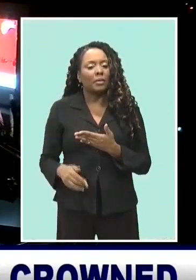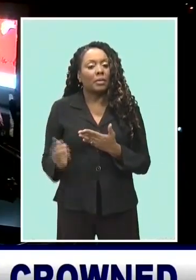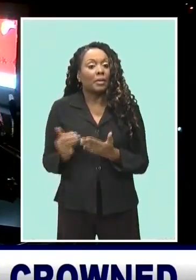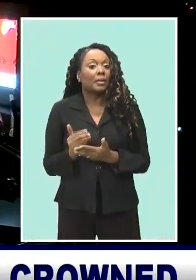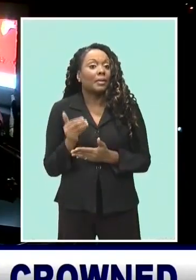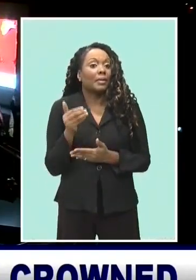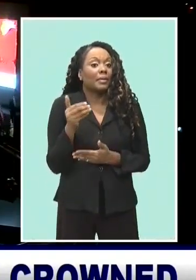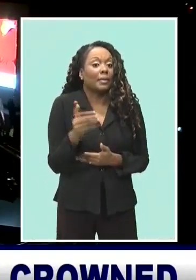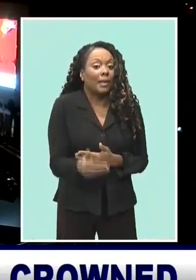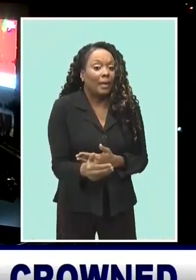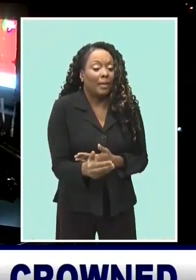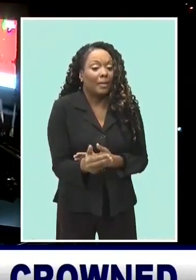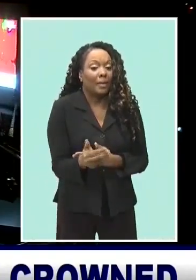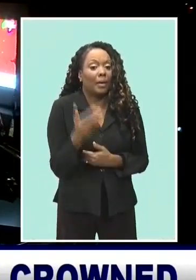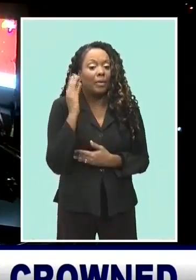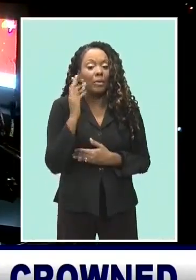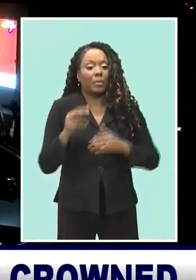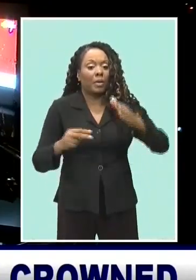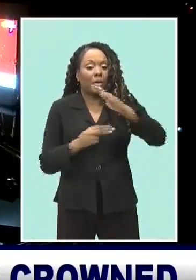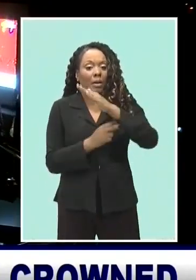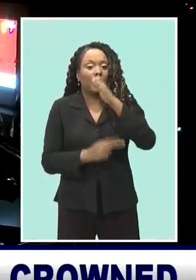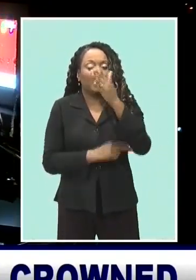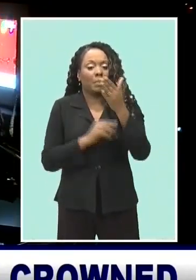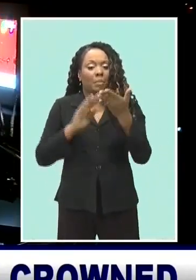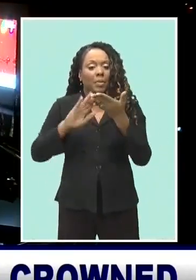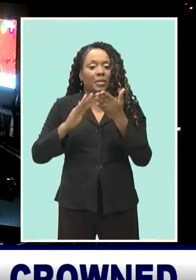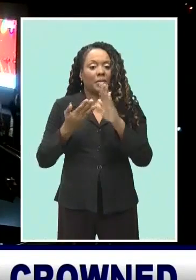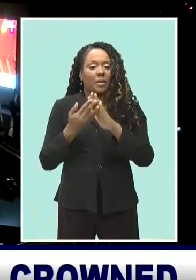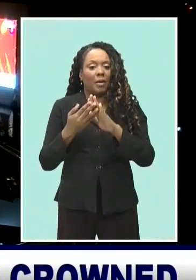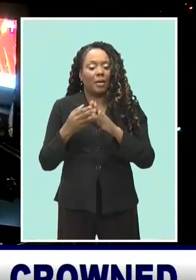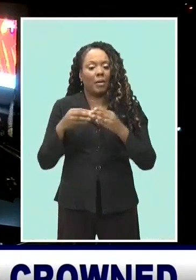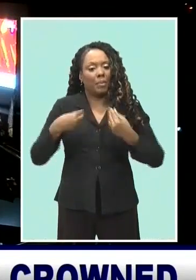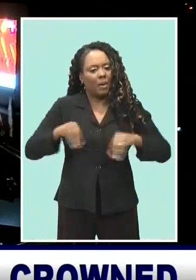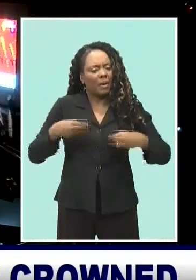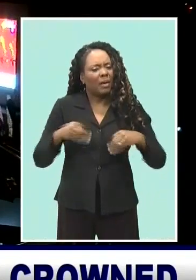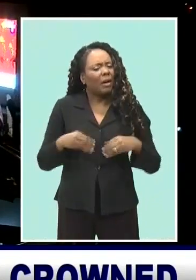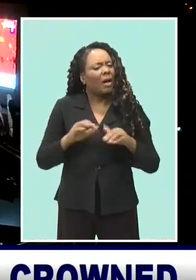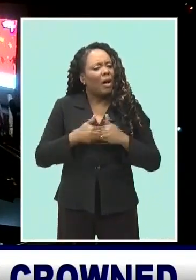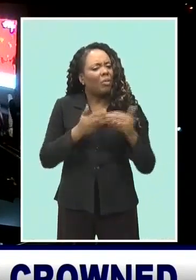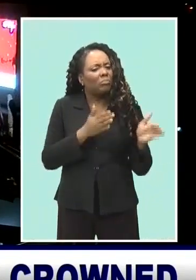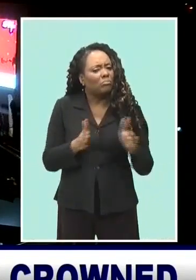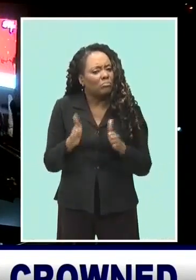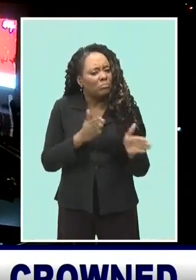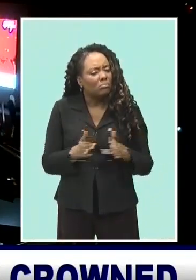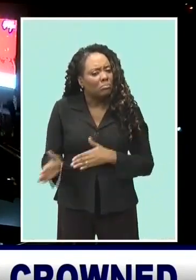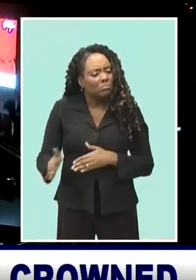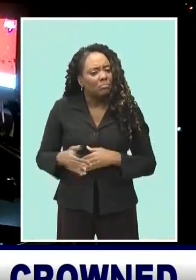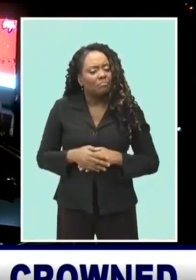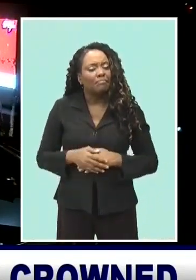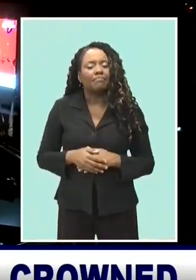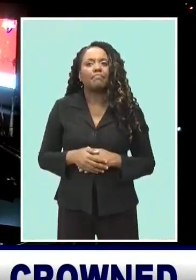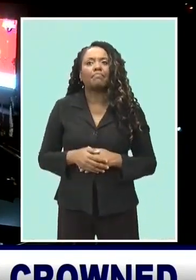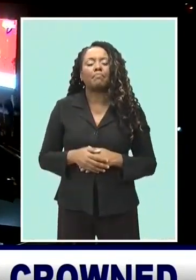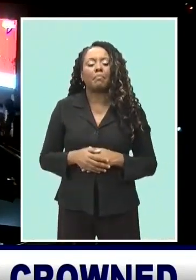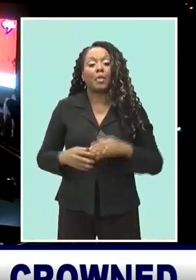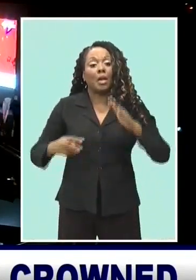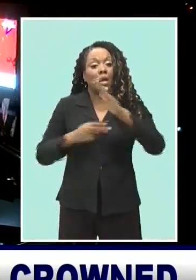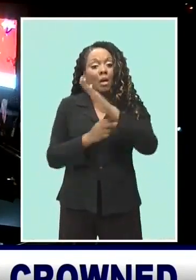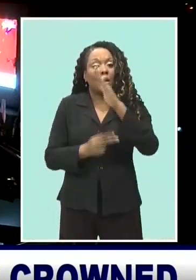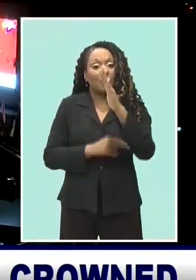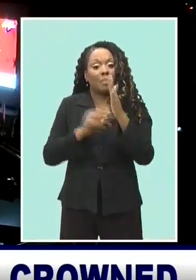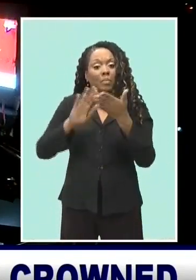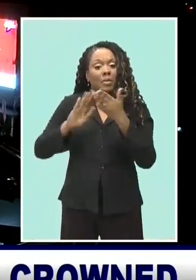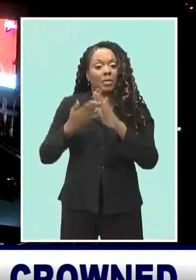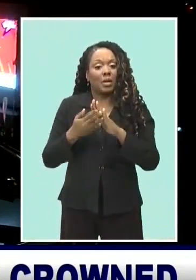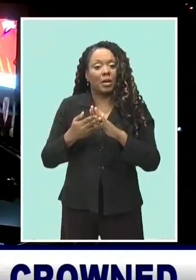major set of events would be Bridgetown Market. What can you tell us about preparations for that event? Well, Bridgetown Market opened to the public